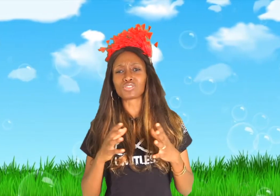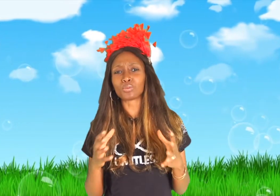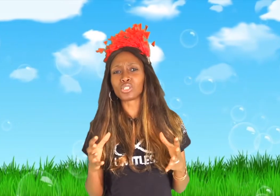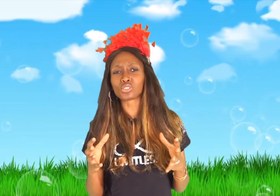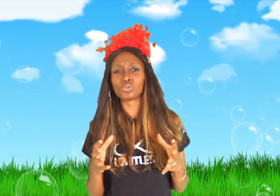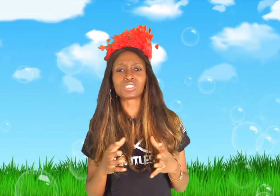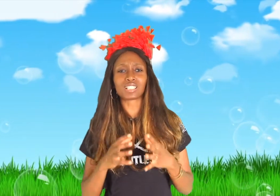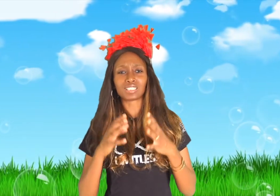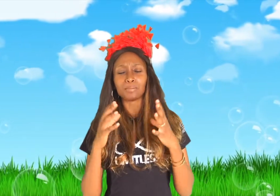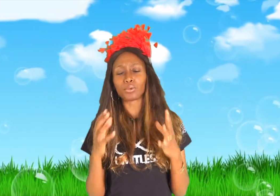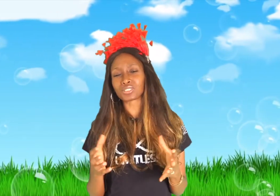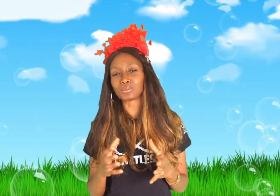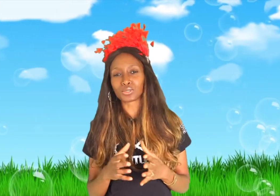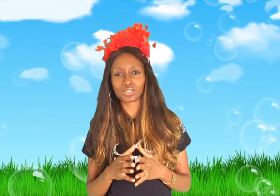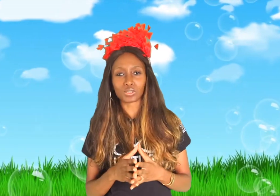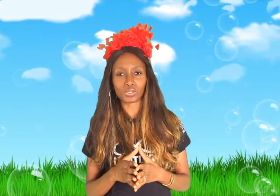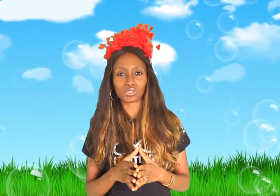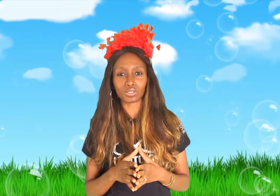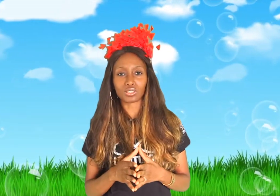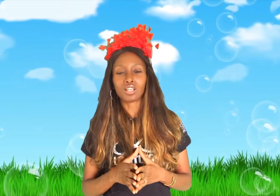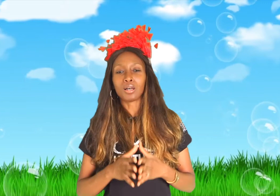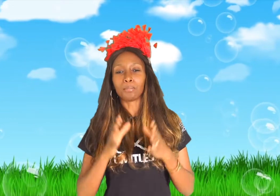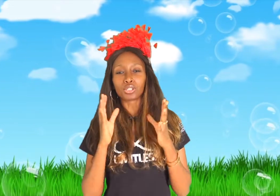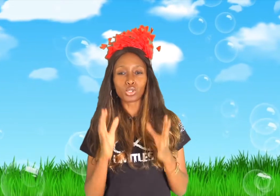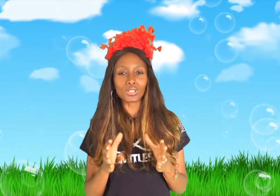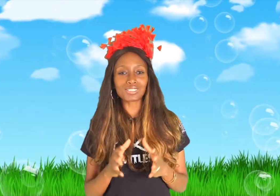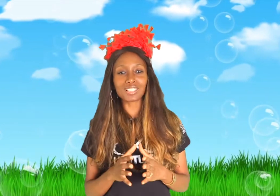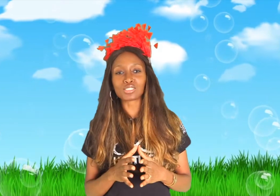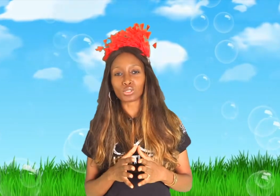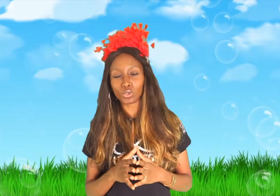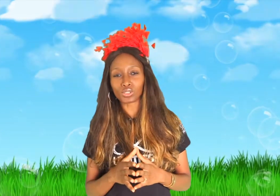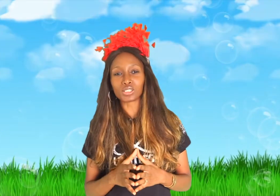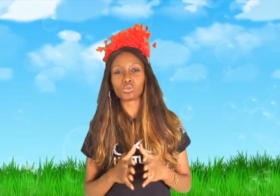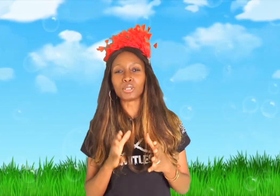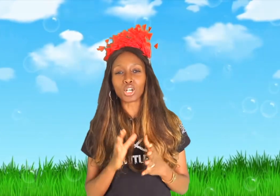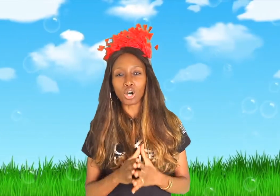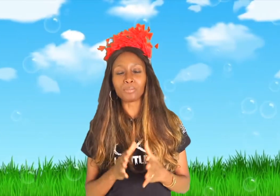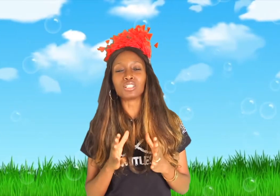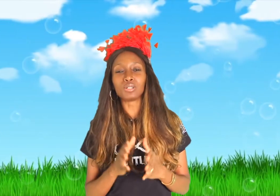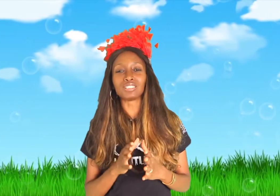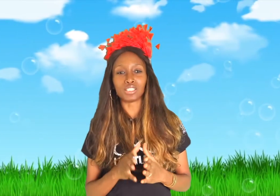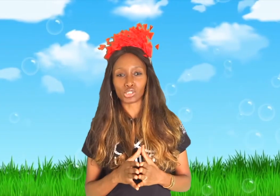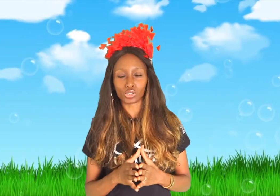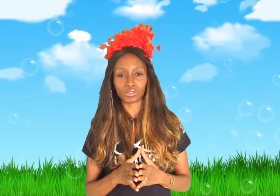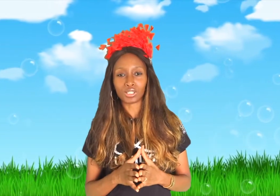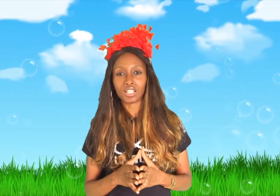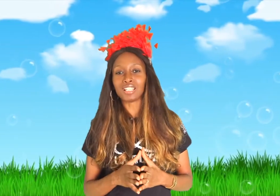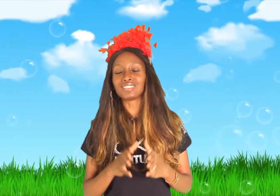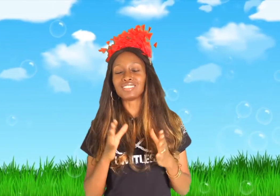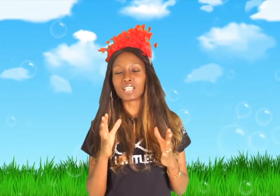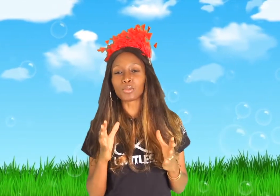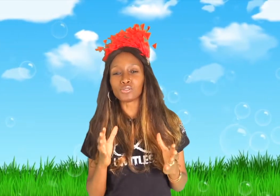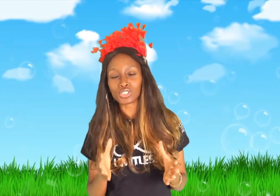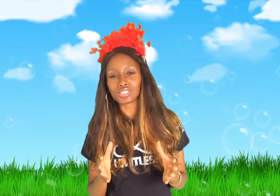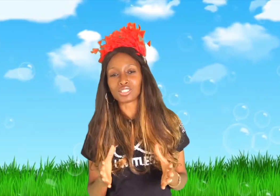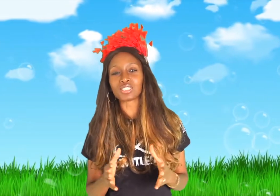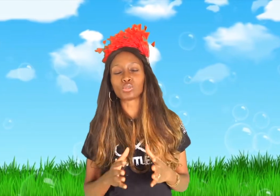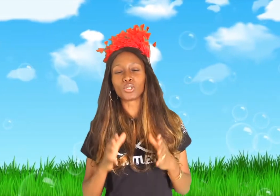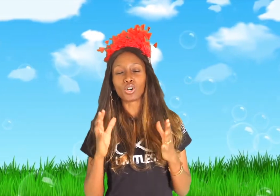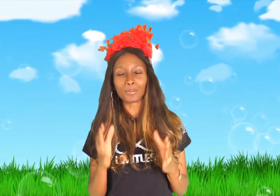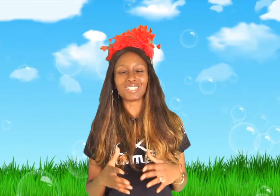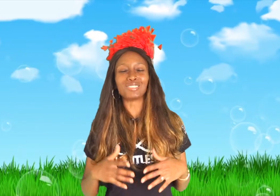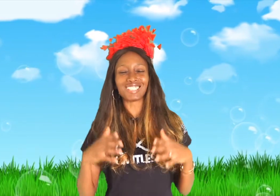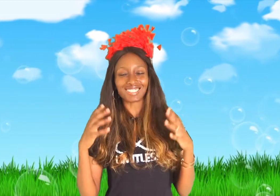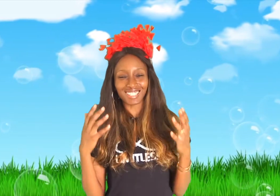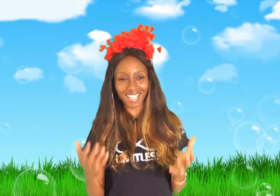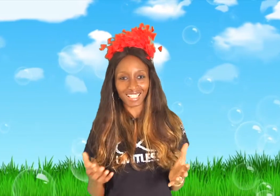whose transformation looks like an impossible situation. But thus says the Lord, it will become a great nation. In the name of Jesus, it